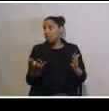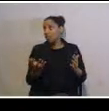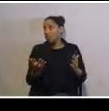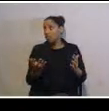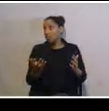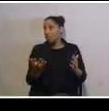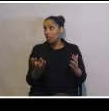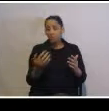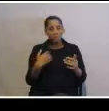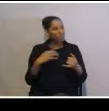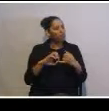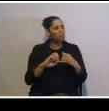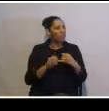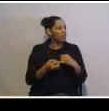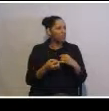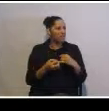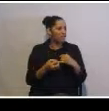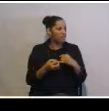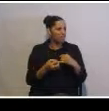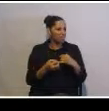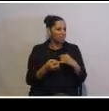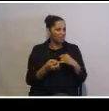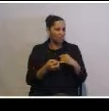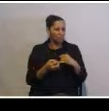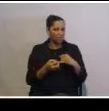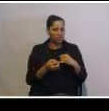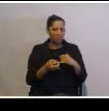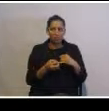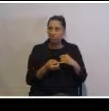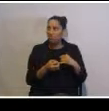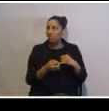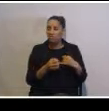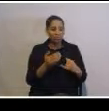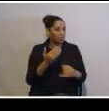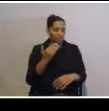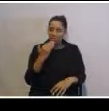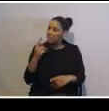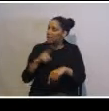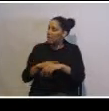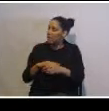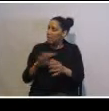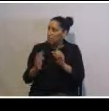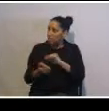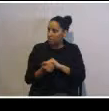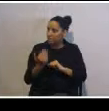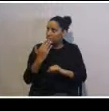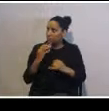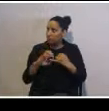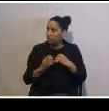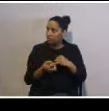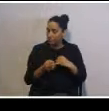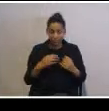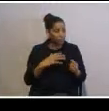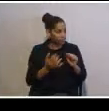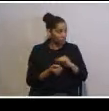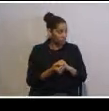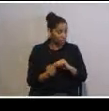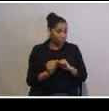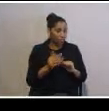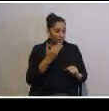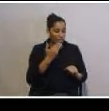I'm not trying to. Your time is up, Mr. Ng. Thank you. Please try to wrap up. Thank you, Chair. I'm wrapping up quickly